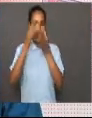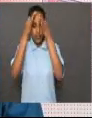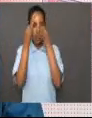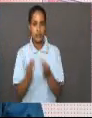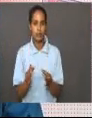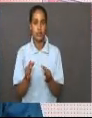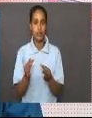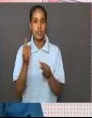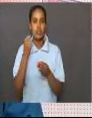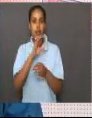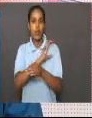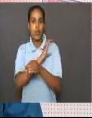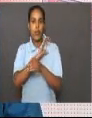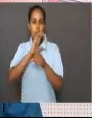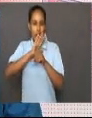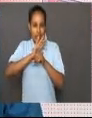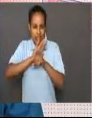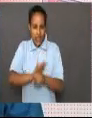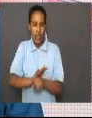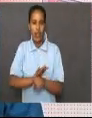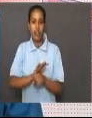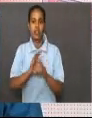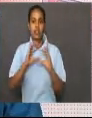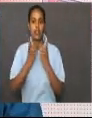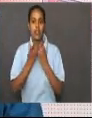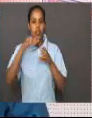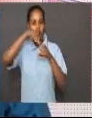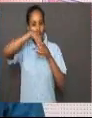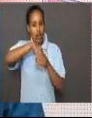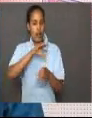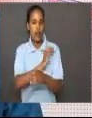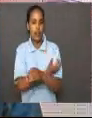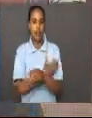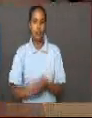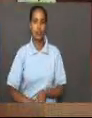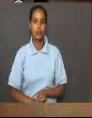determine the potential energy part of internal energy.